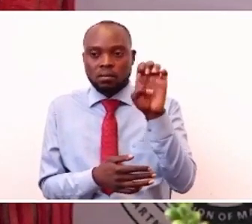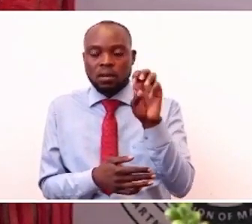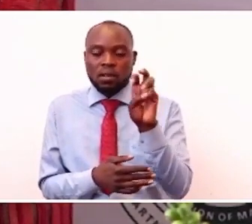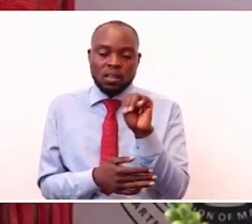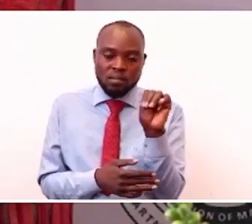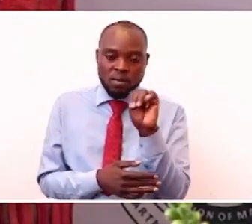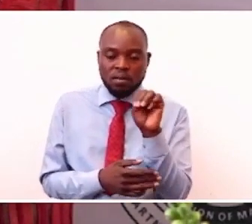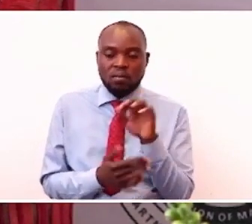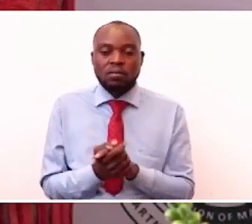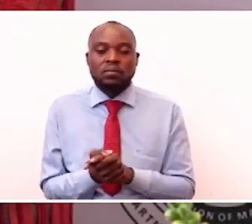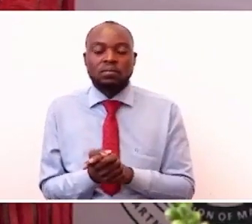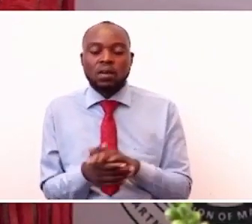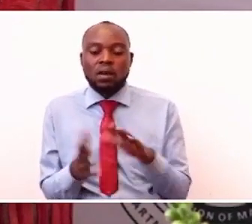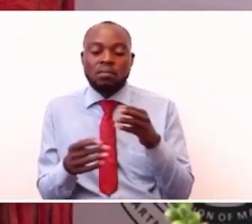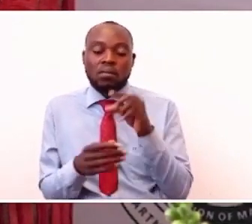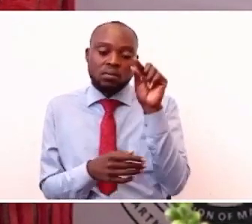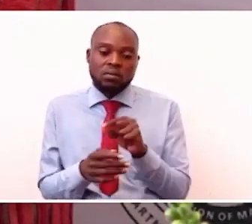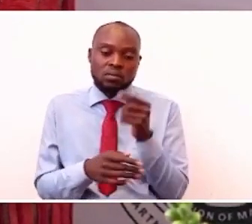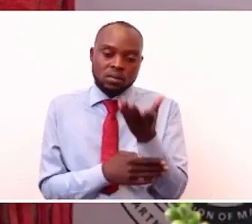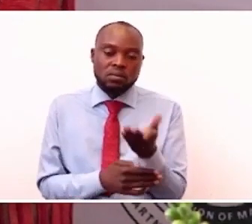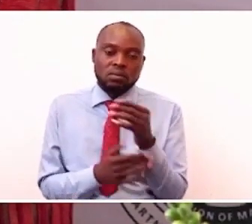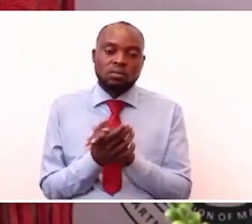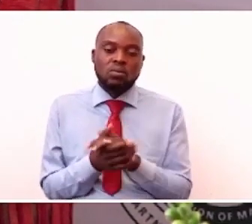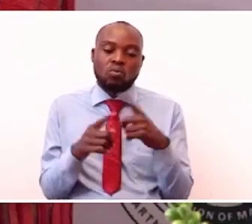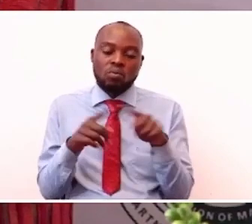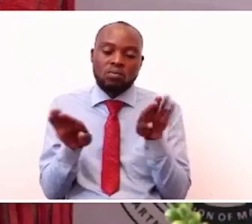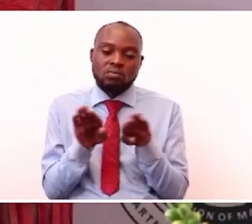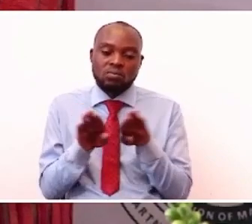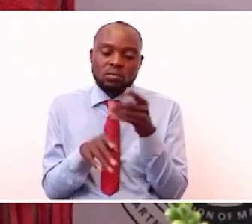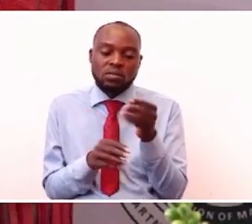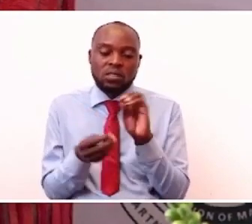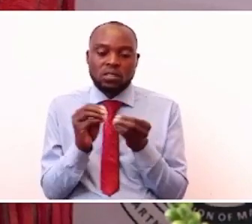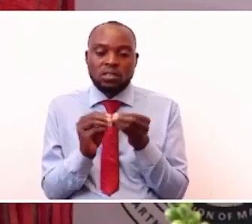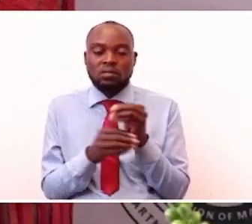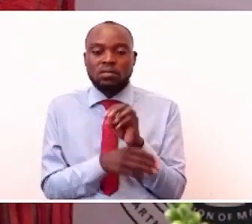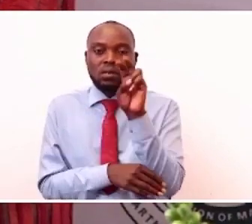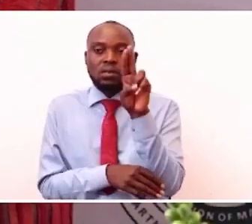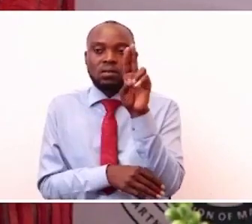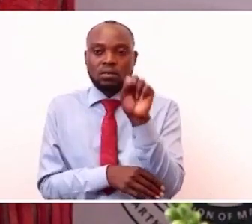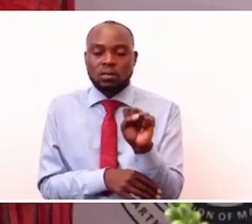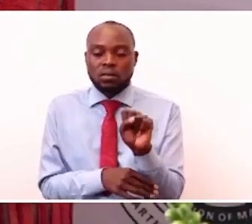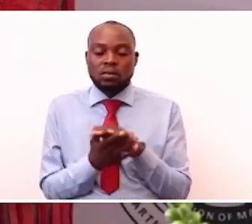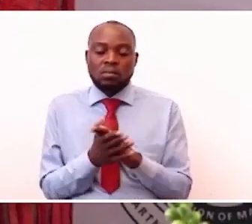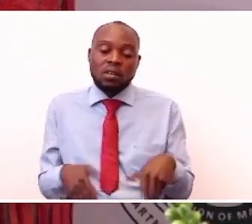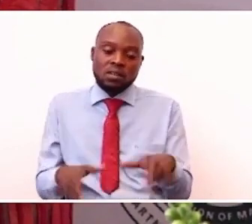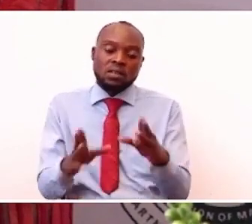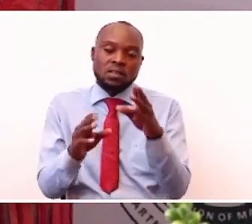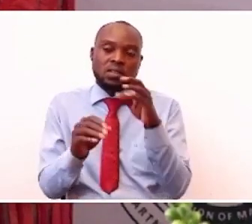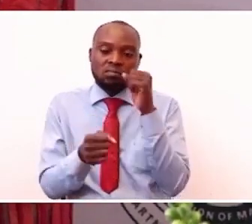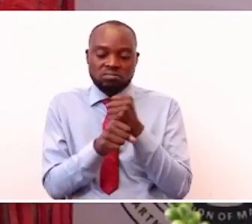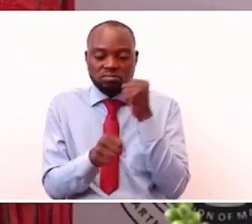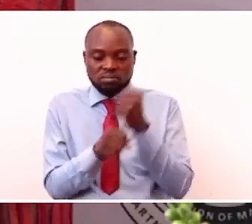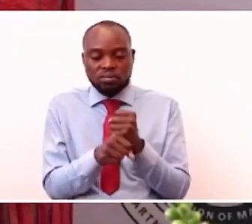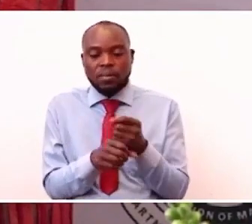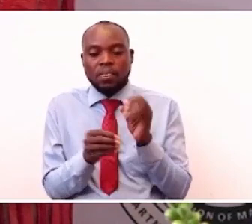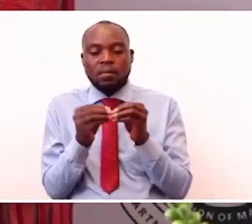crypto exchanges have been required to register. The same thing has happened in the US. So there is a way to manage some of the risks that we're